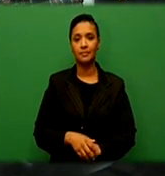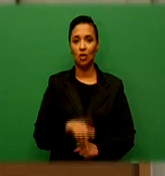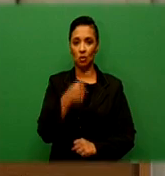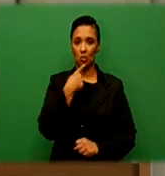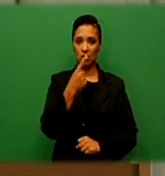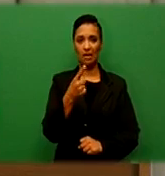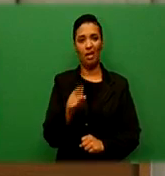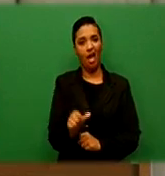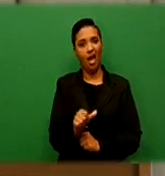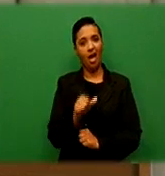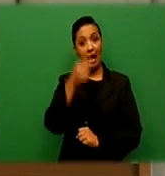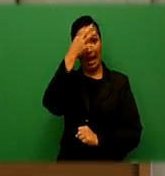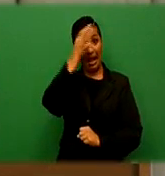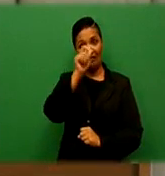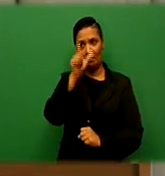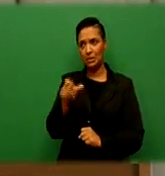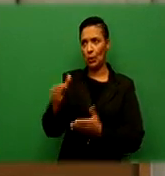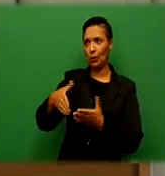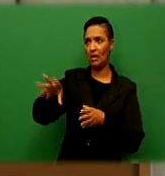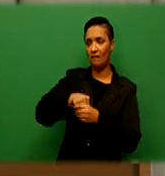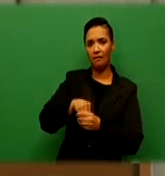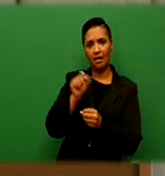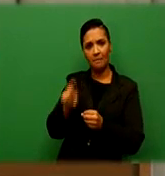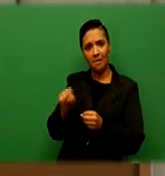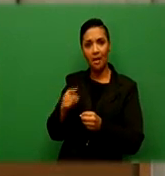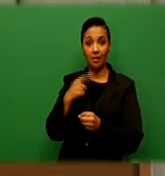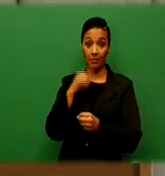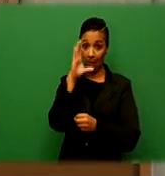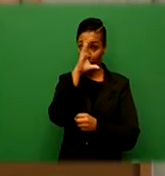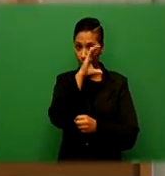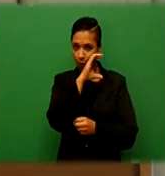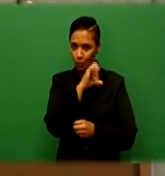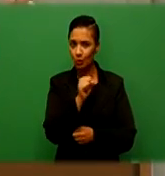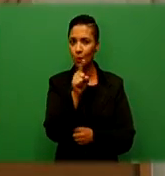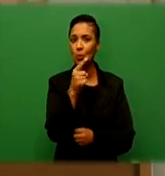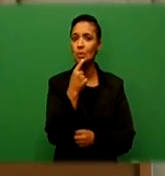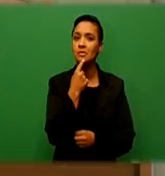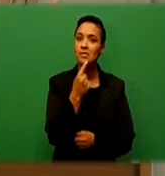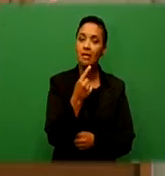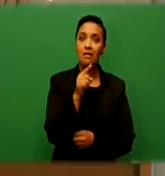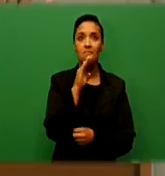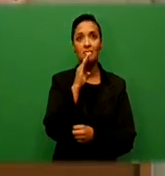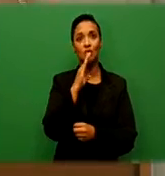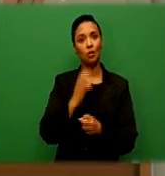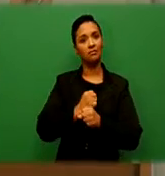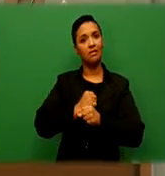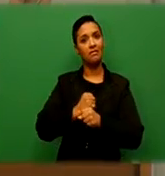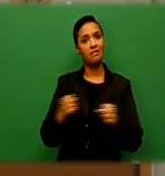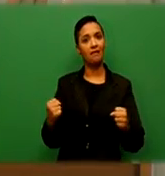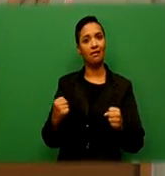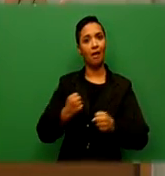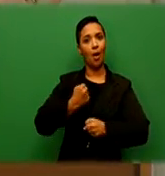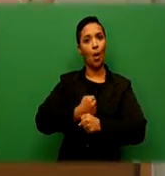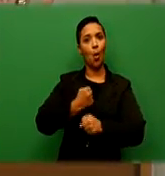from non-governmental persons. I mean, I presume that you also include that we have not had any job offers from